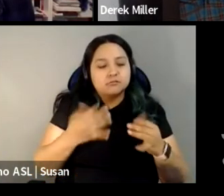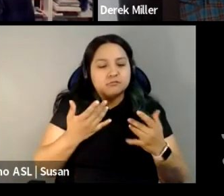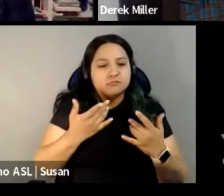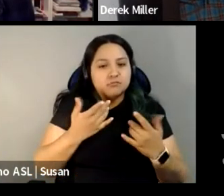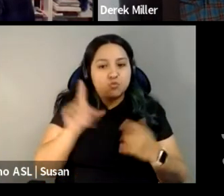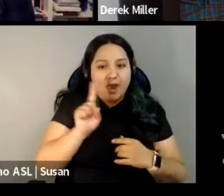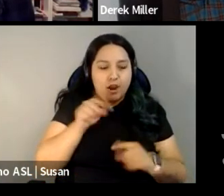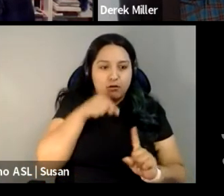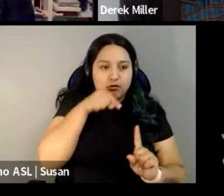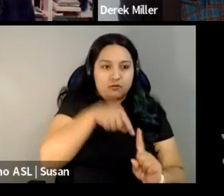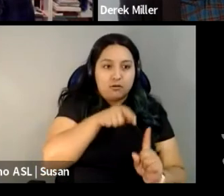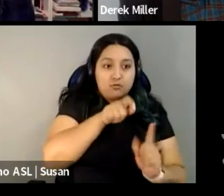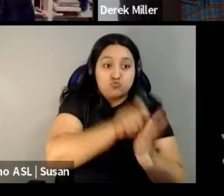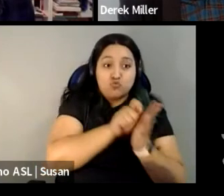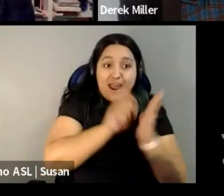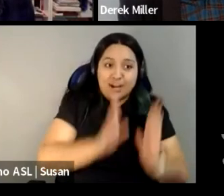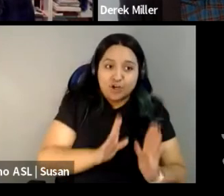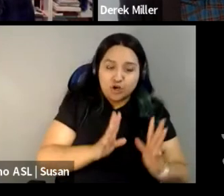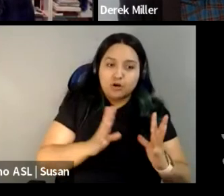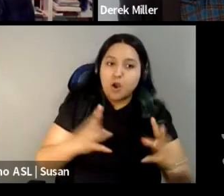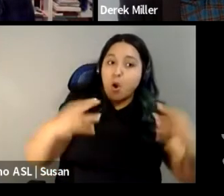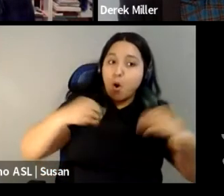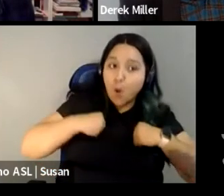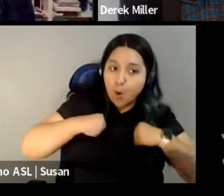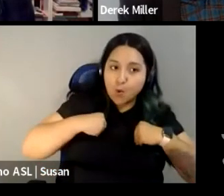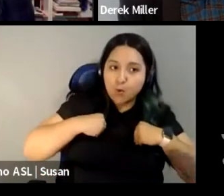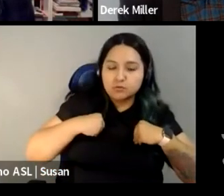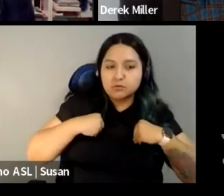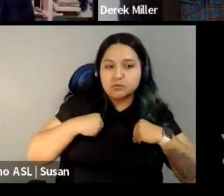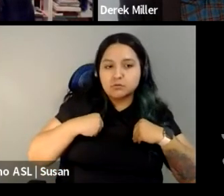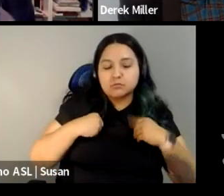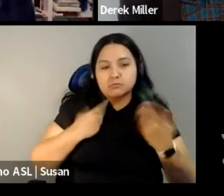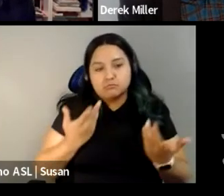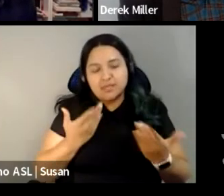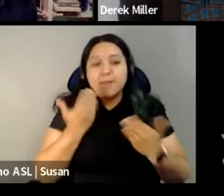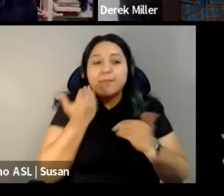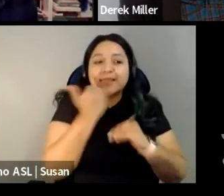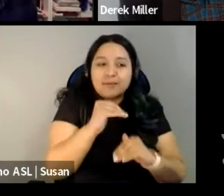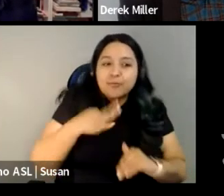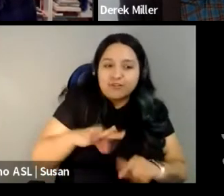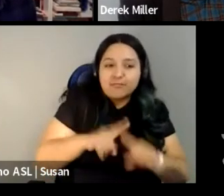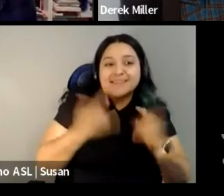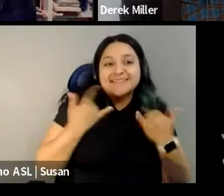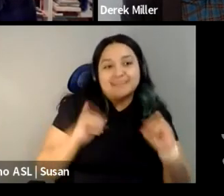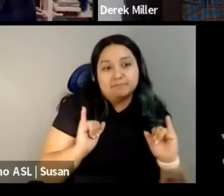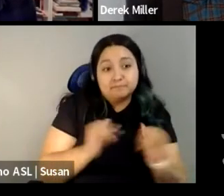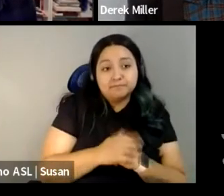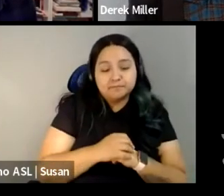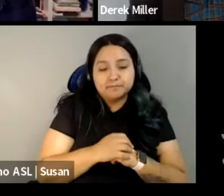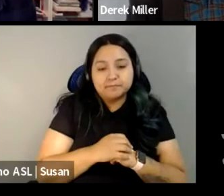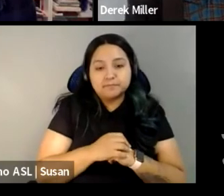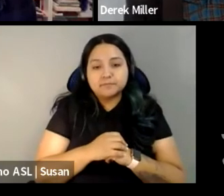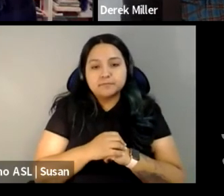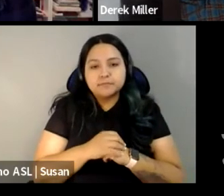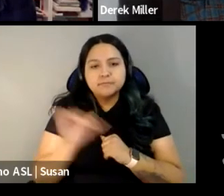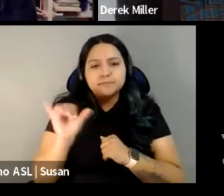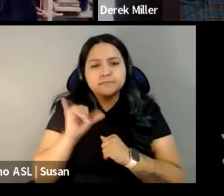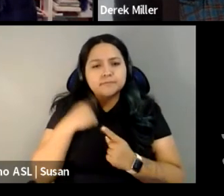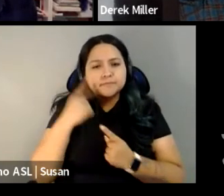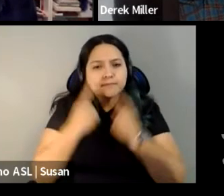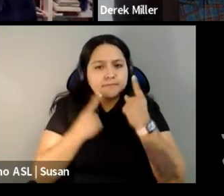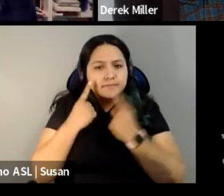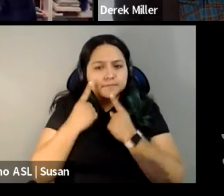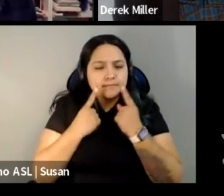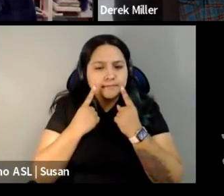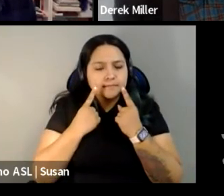copyright, as limited as that privilege might be. I also think about whether to